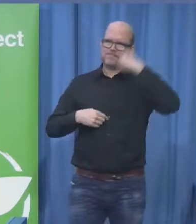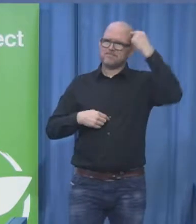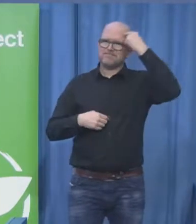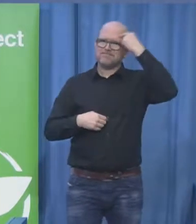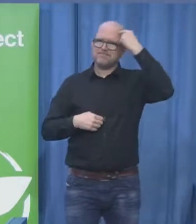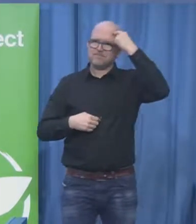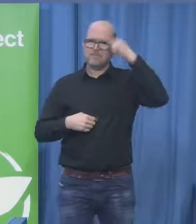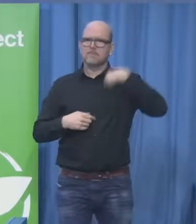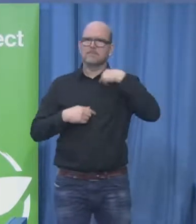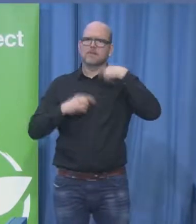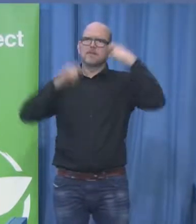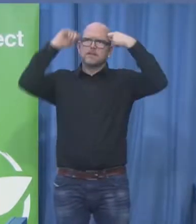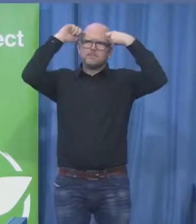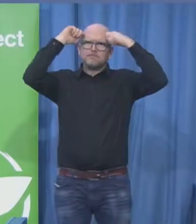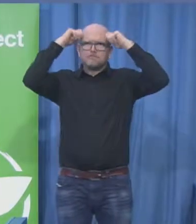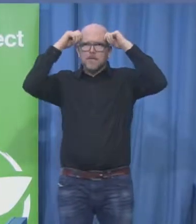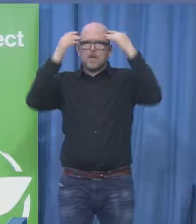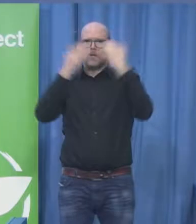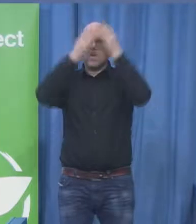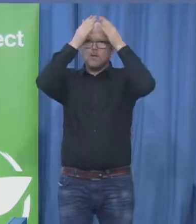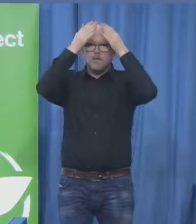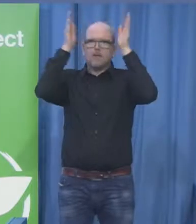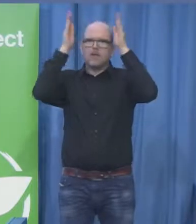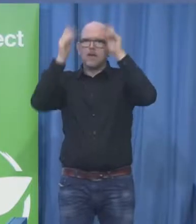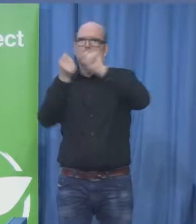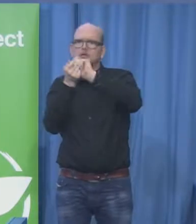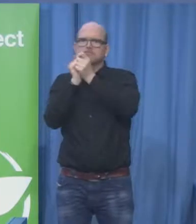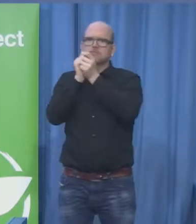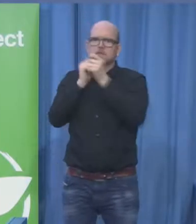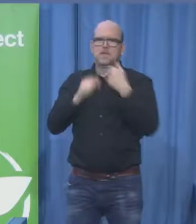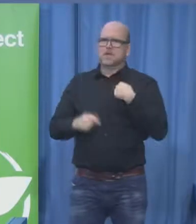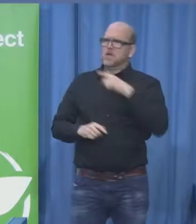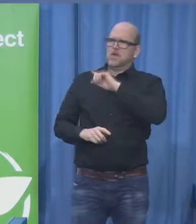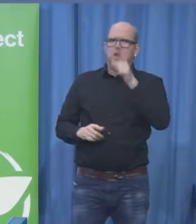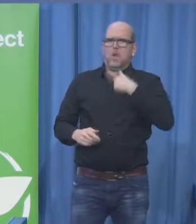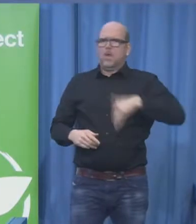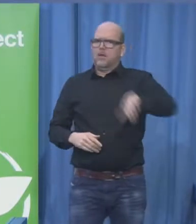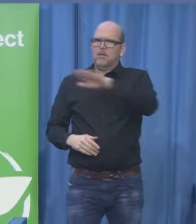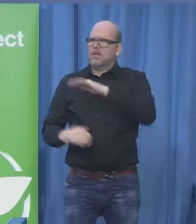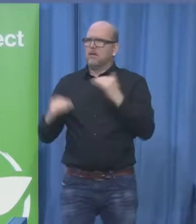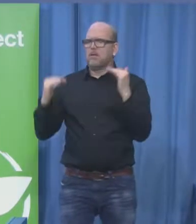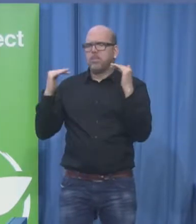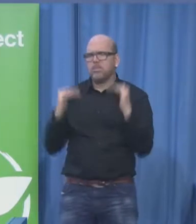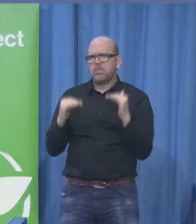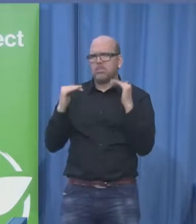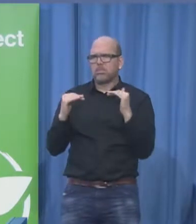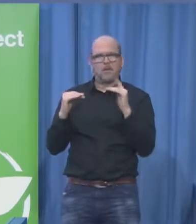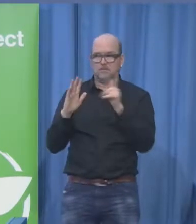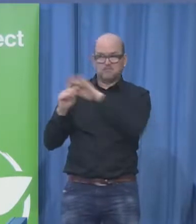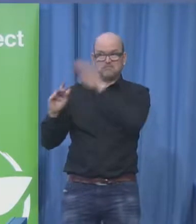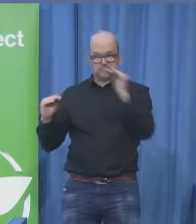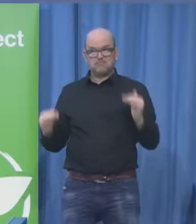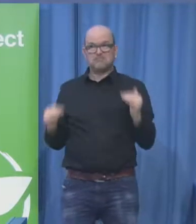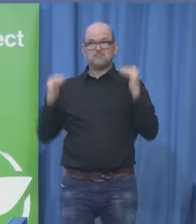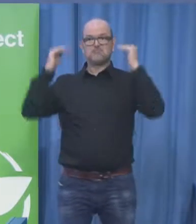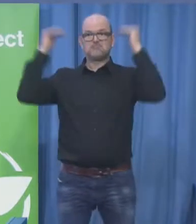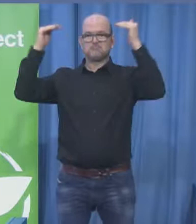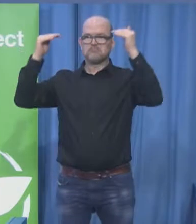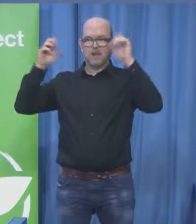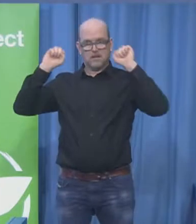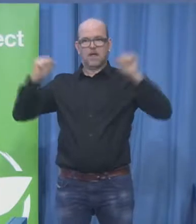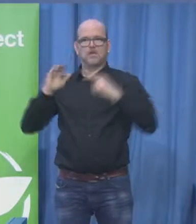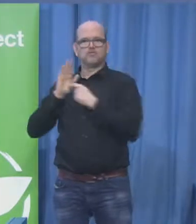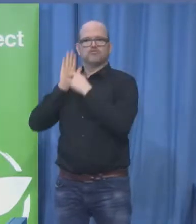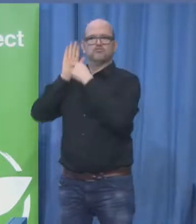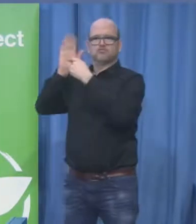not only on training disabled people, but also on employers. Certainly, we all need training and disability awareness